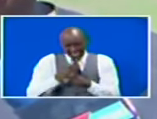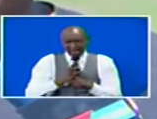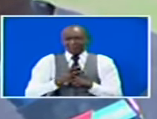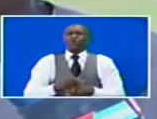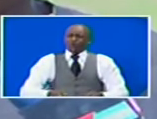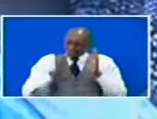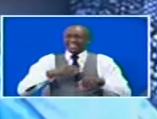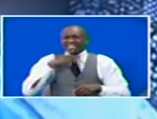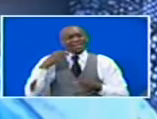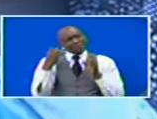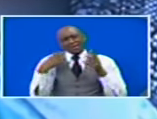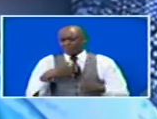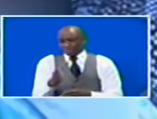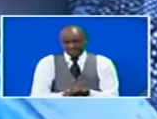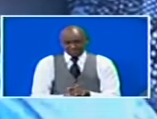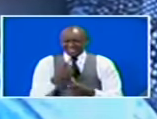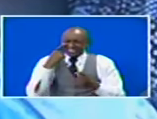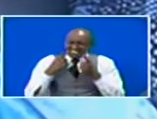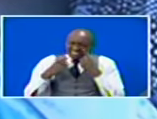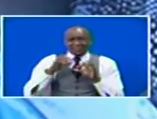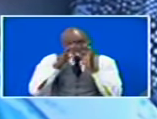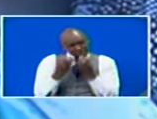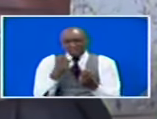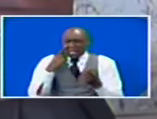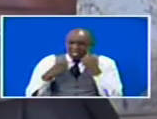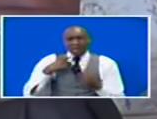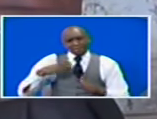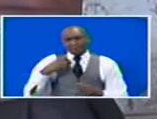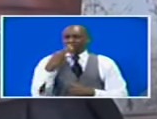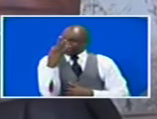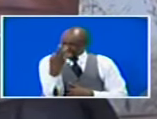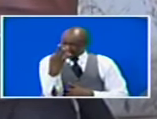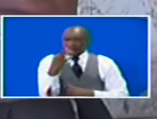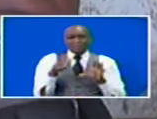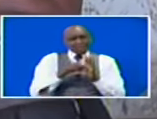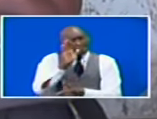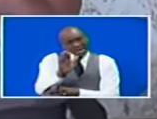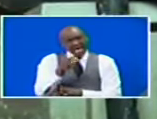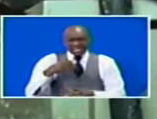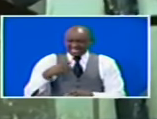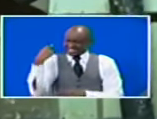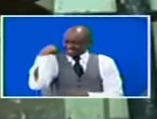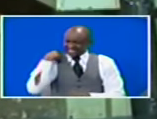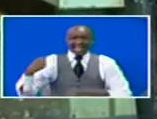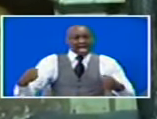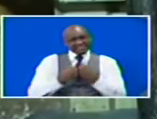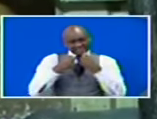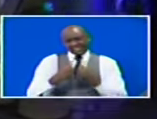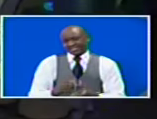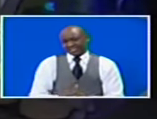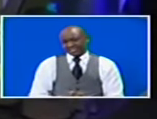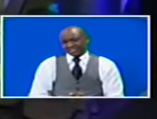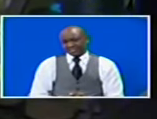inatuua, inatumaliza. Tears as a family mourns the loss of three of its members in yesterday's accident.